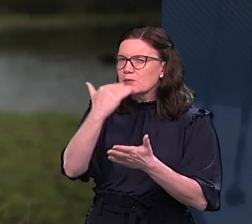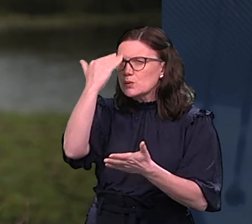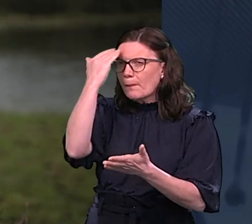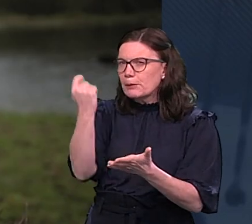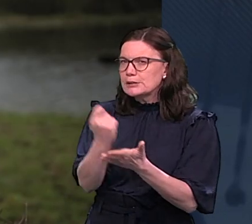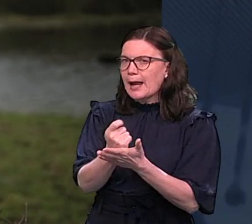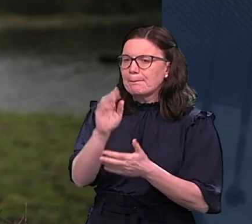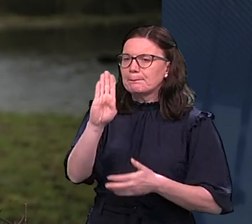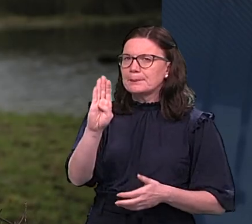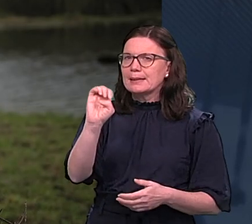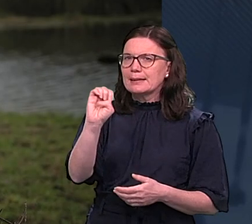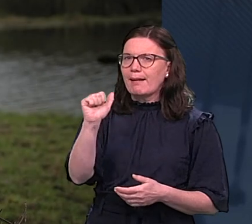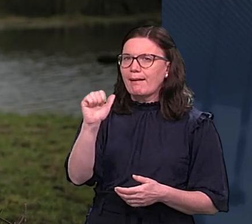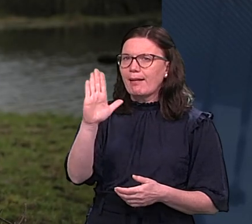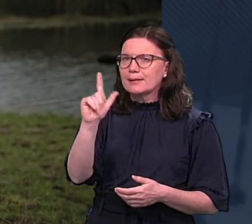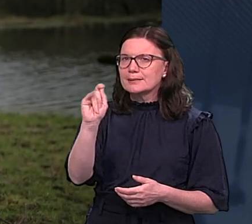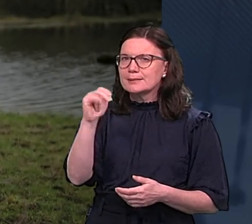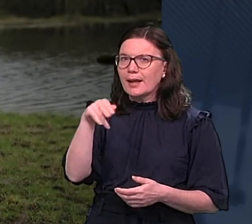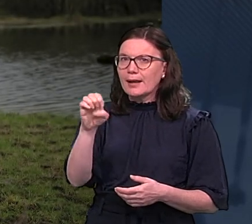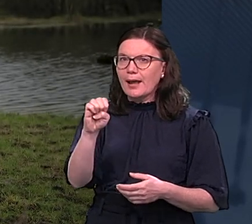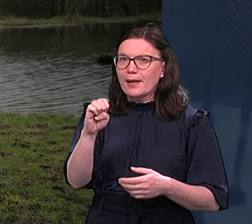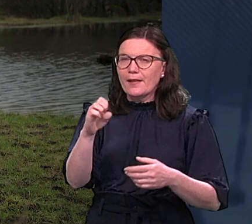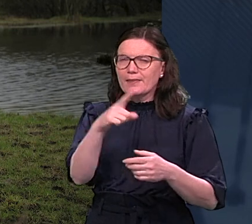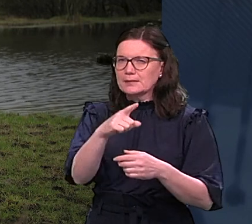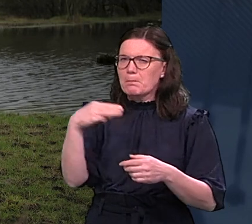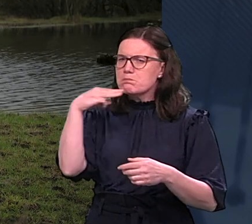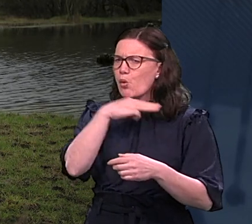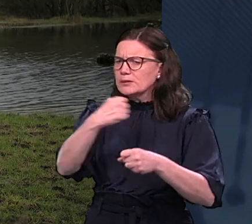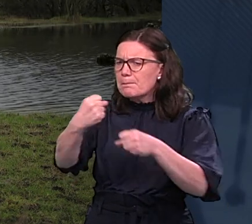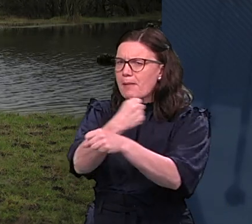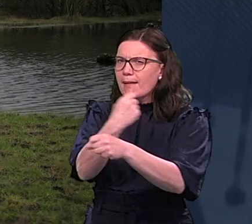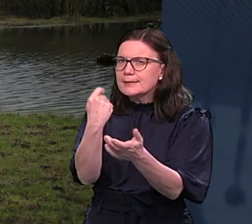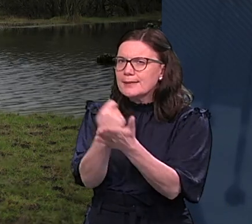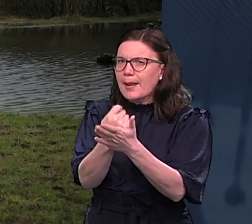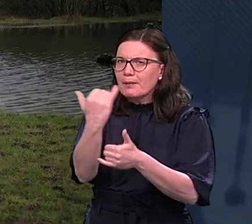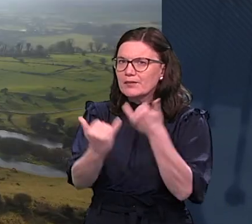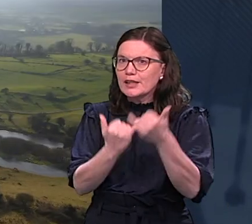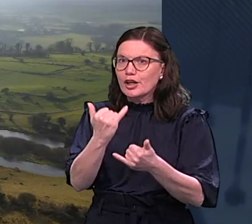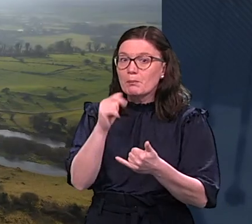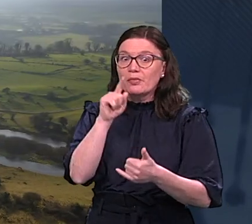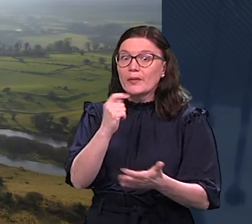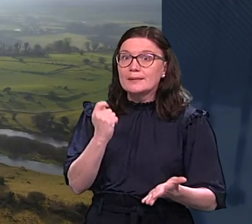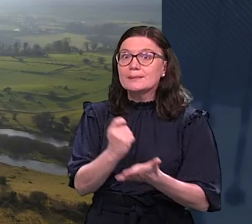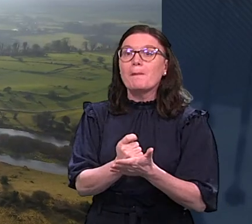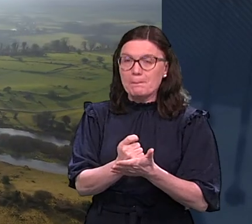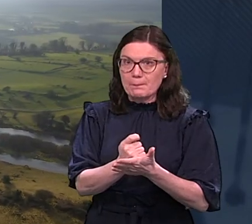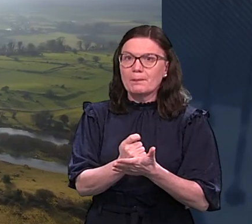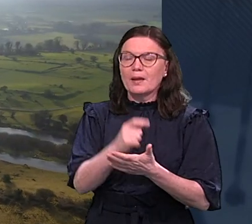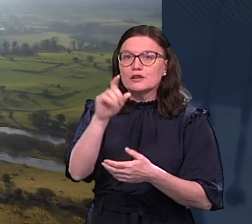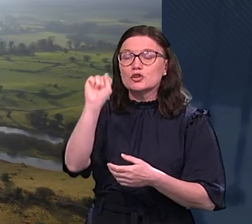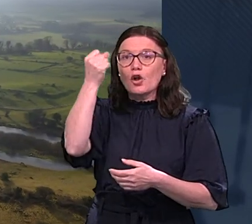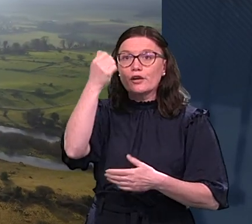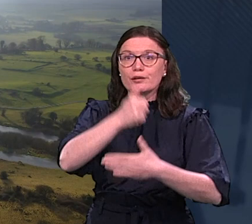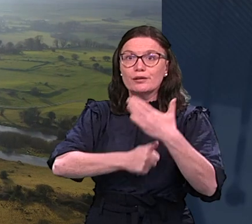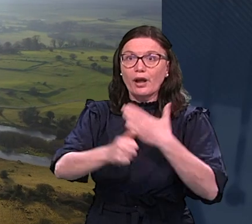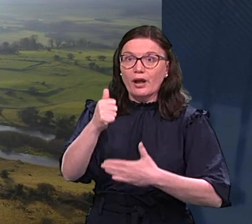events are marking times, different times of the year. But at Bealtaine, Lu, the sun god,